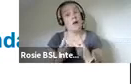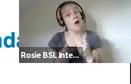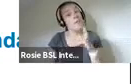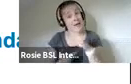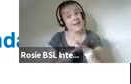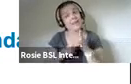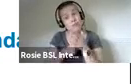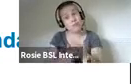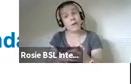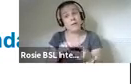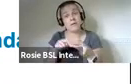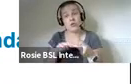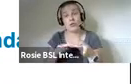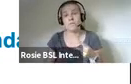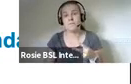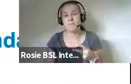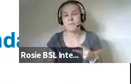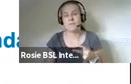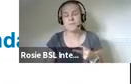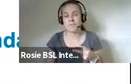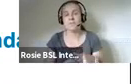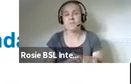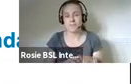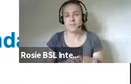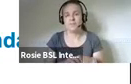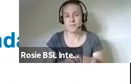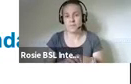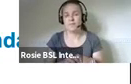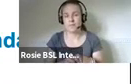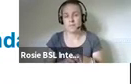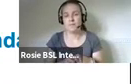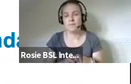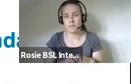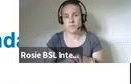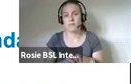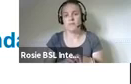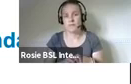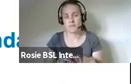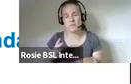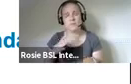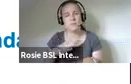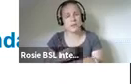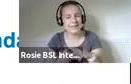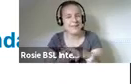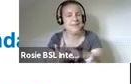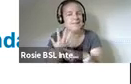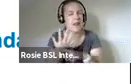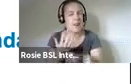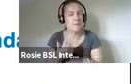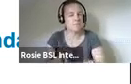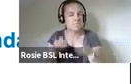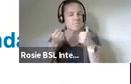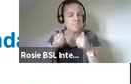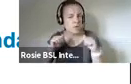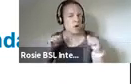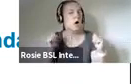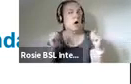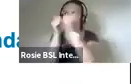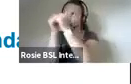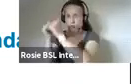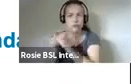was develop the importance of developing an agreed upon method to track ODA